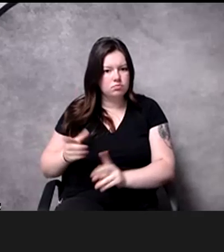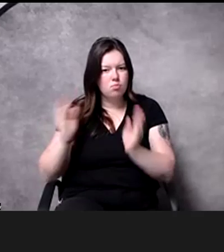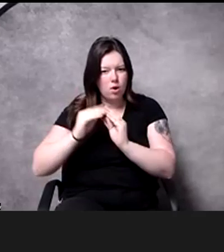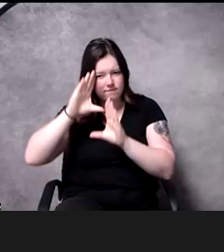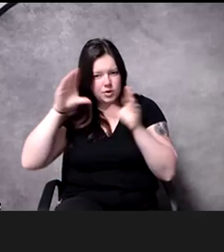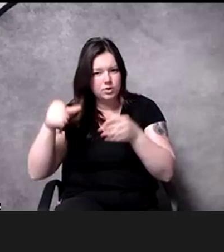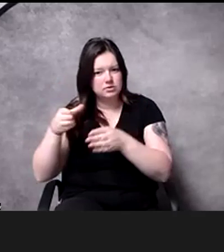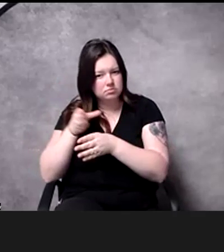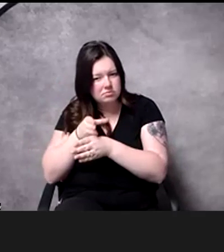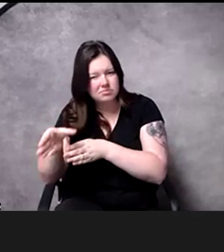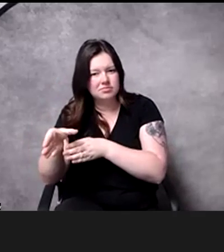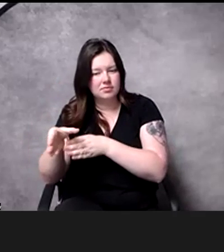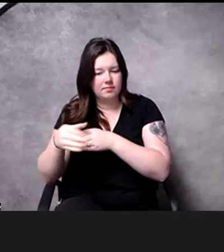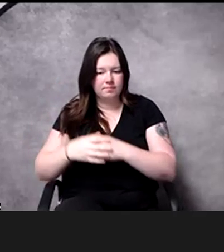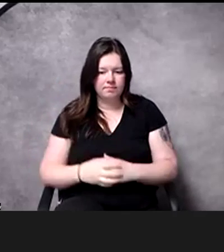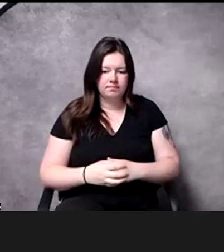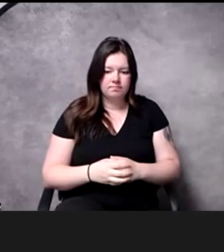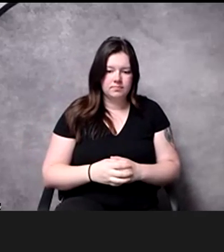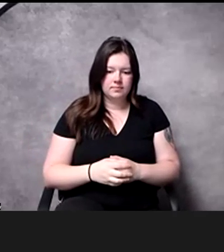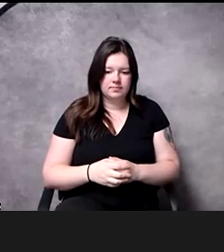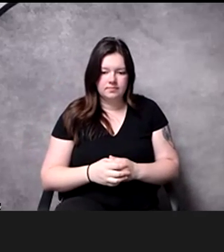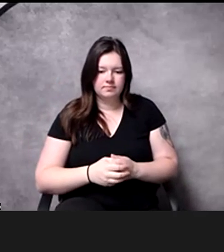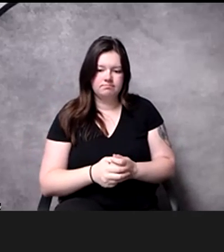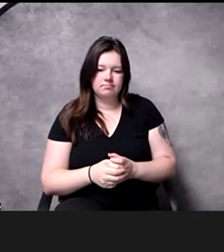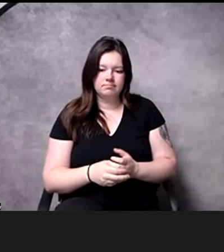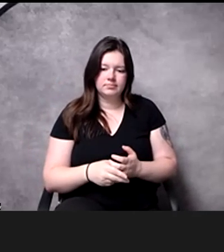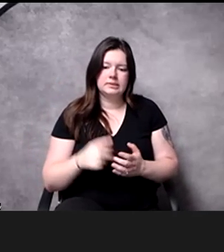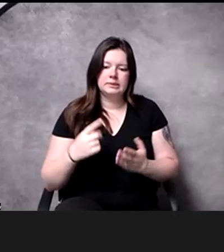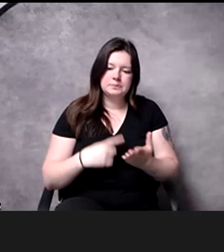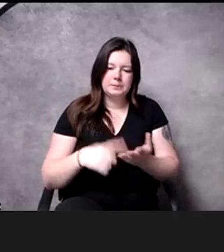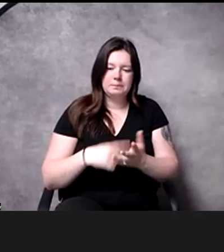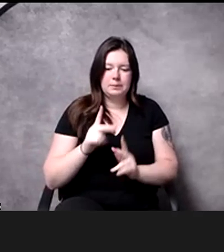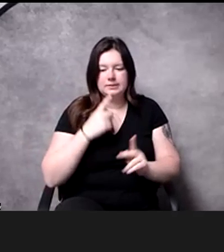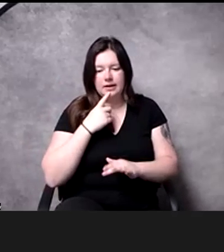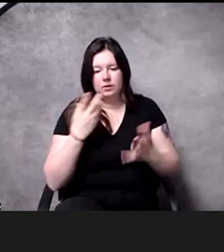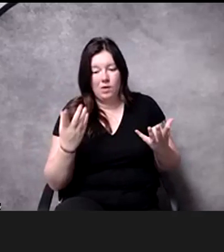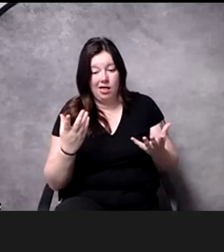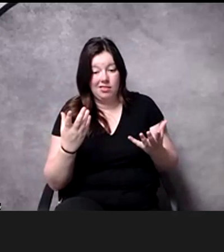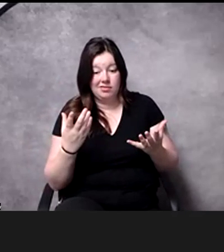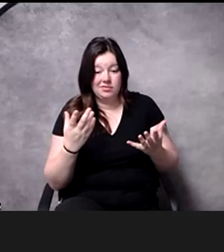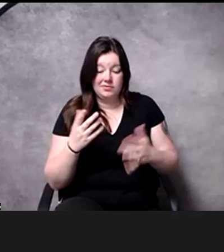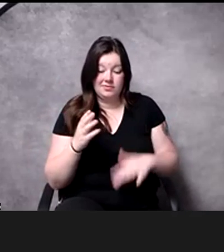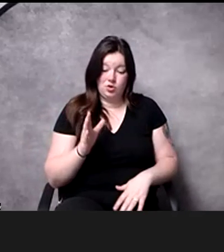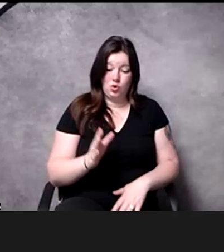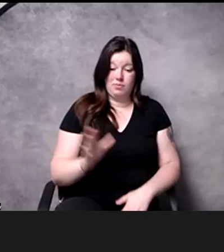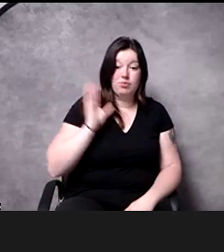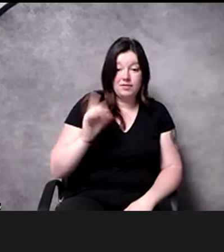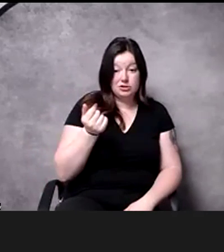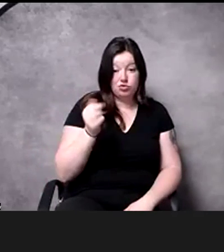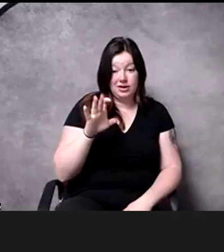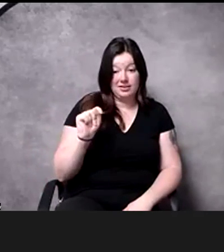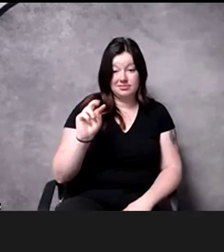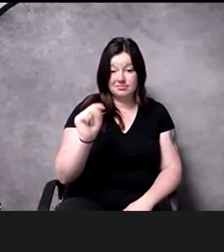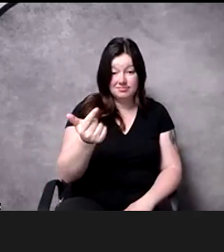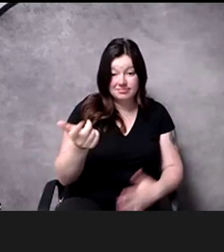say that, well, most of your previous grant didn't work. And I mean, that can be kind of unfair, but I mean, people interpret that differently. Remember, reviewers are